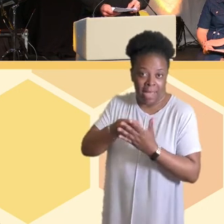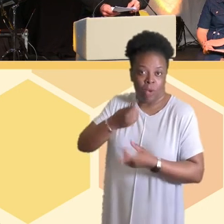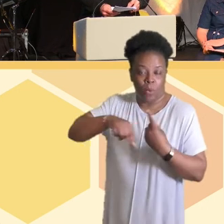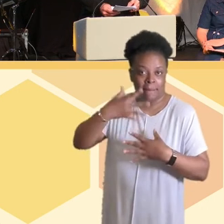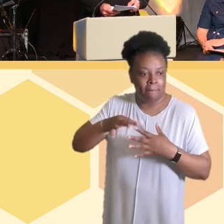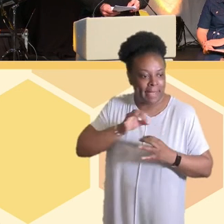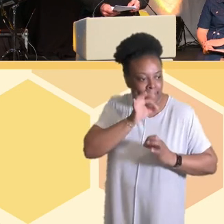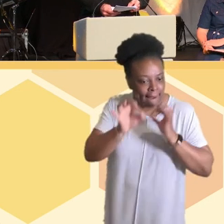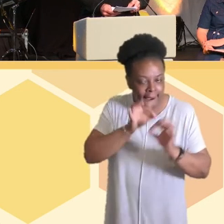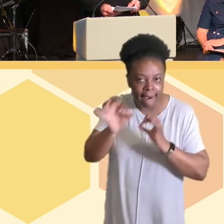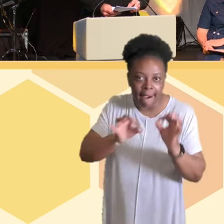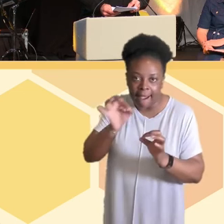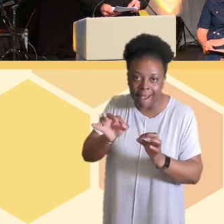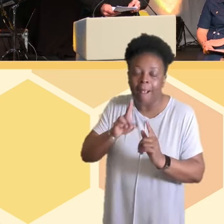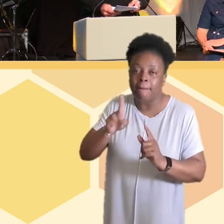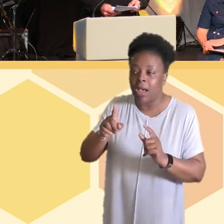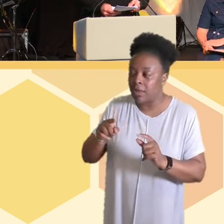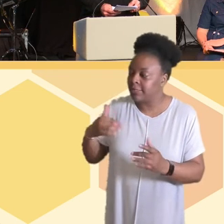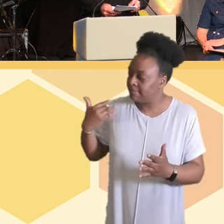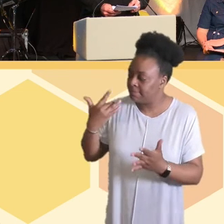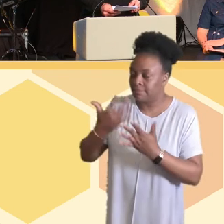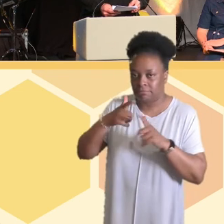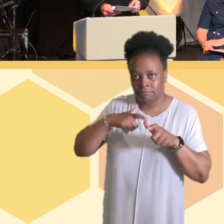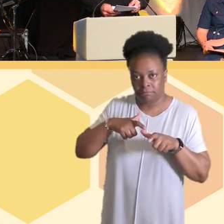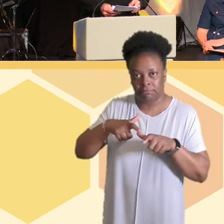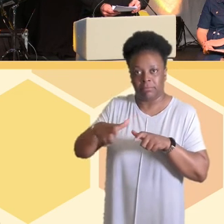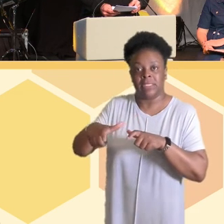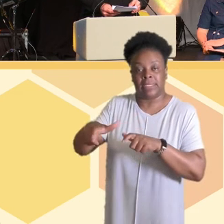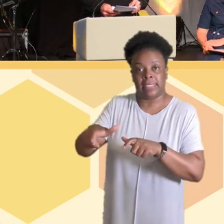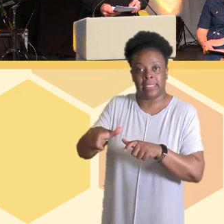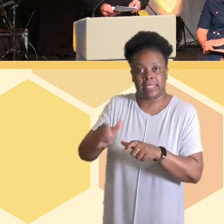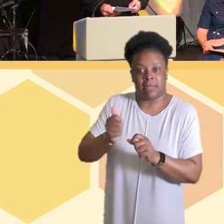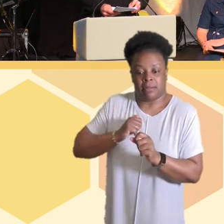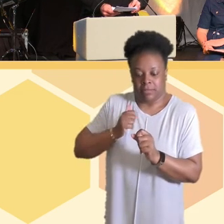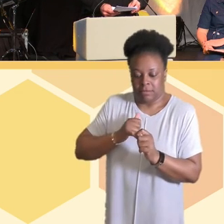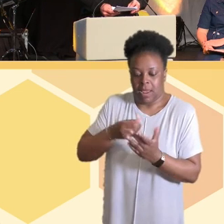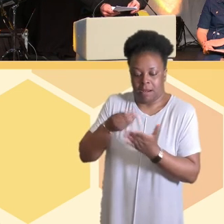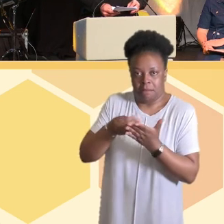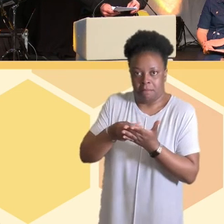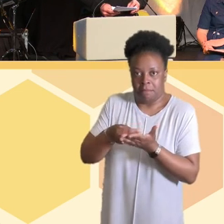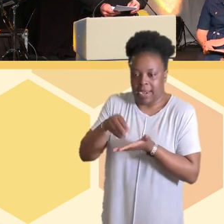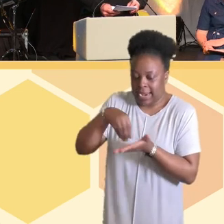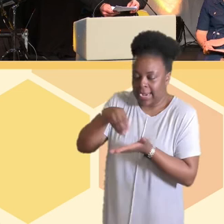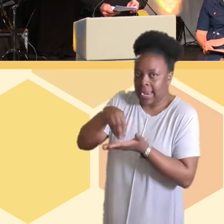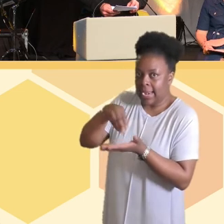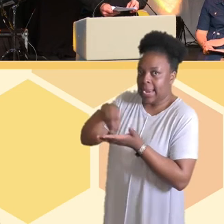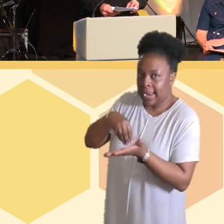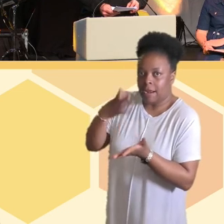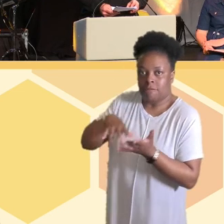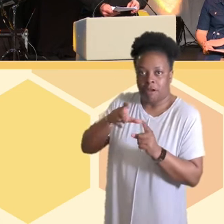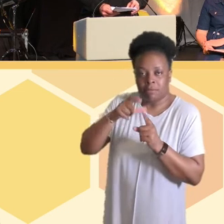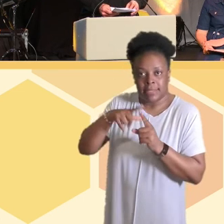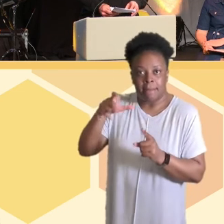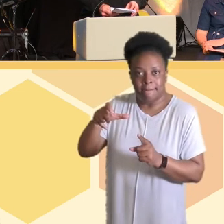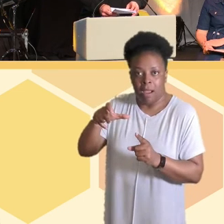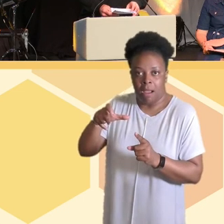We continue to see almost double the amount come in December compared with other months, in which makes it